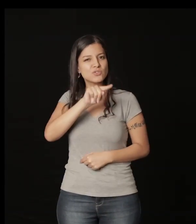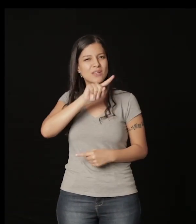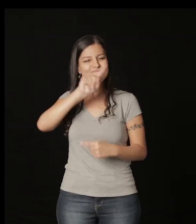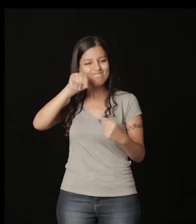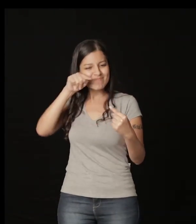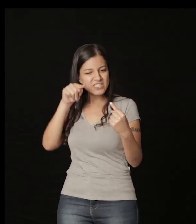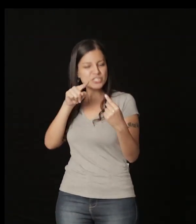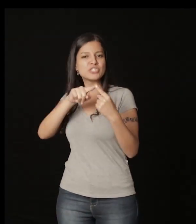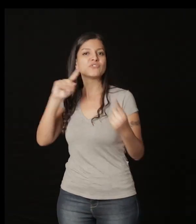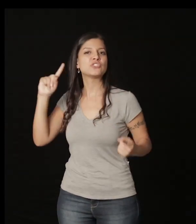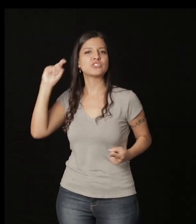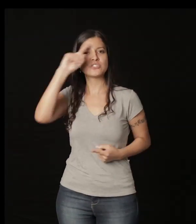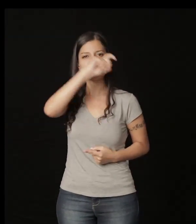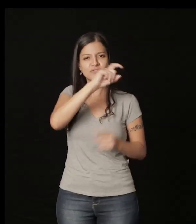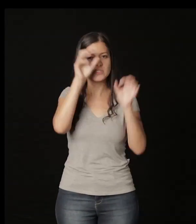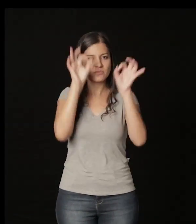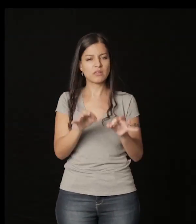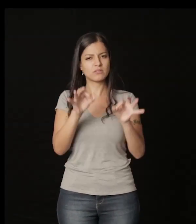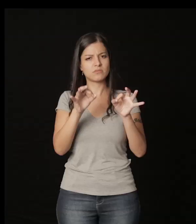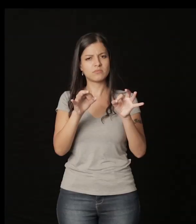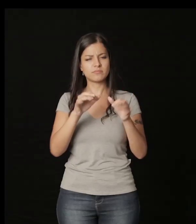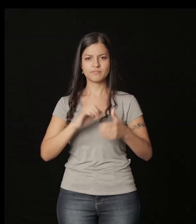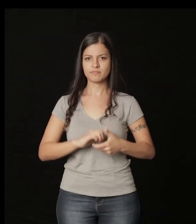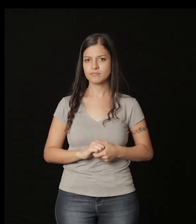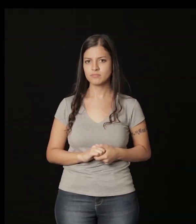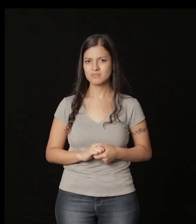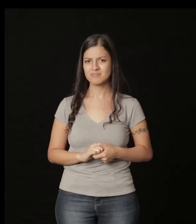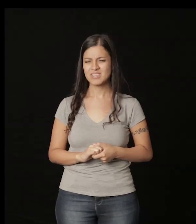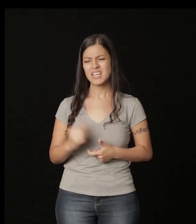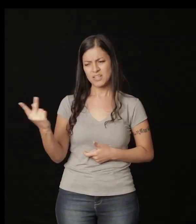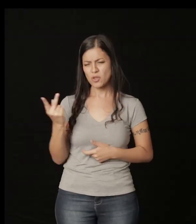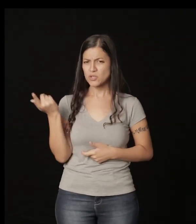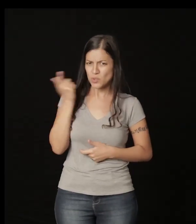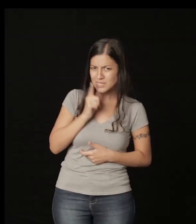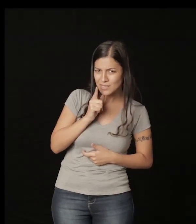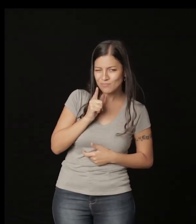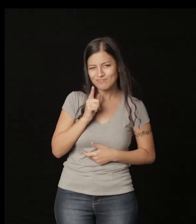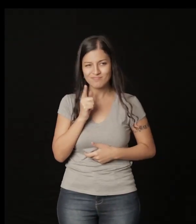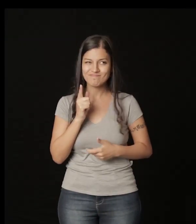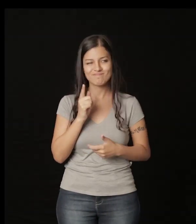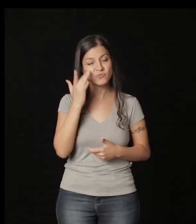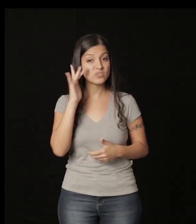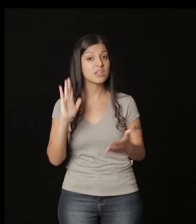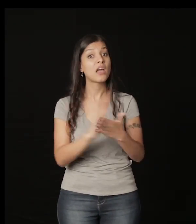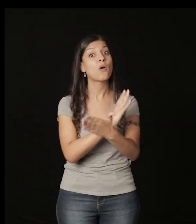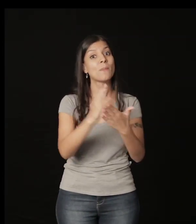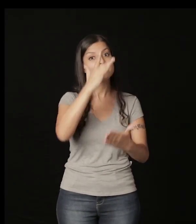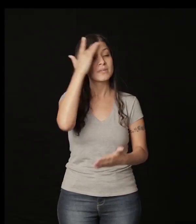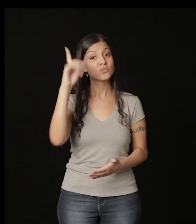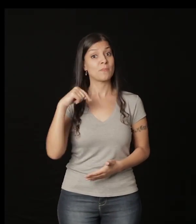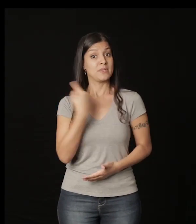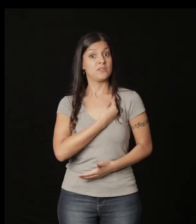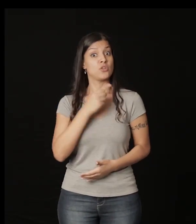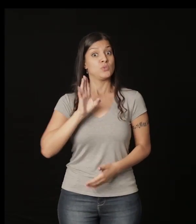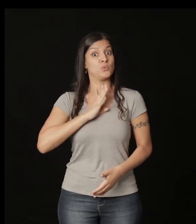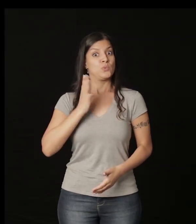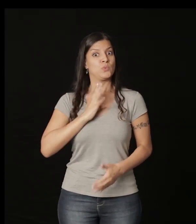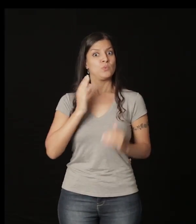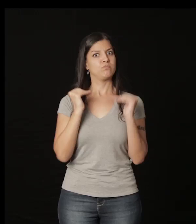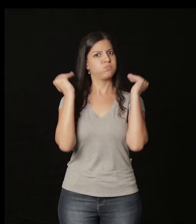right. And I'm not sure we do get it right, because I know that some people find that film quite offensive.